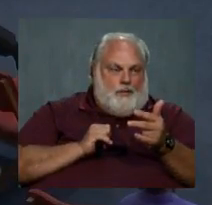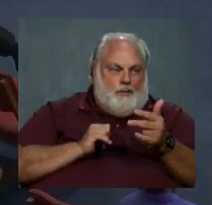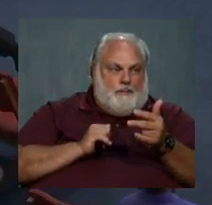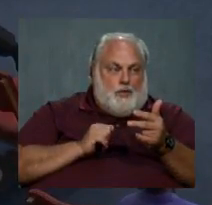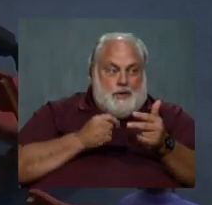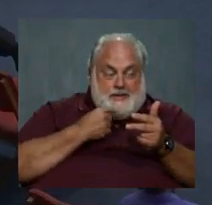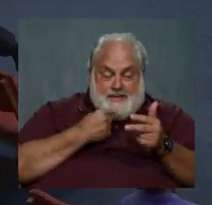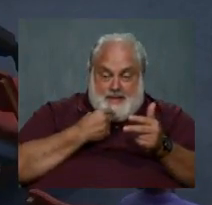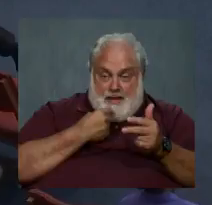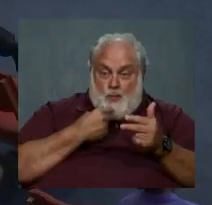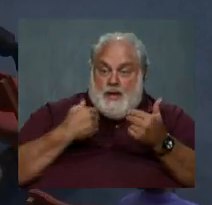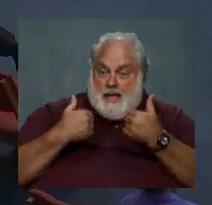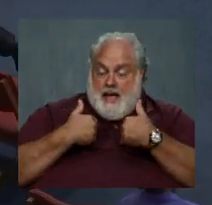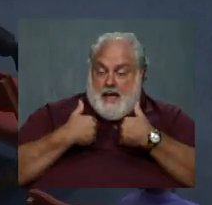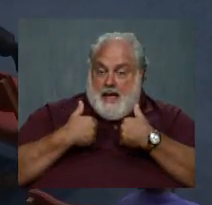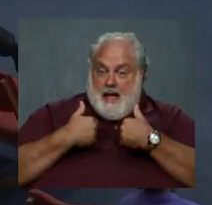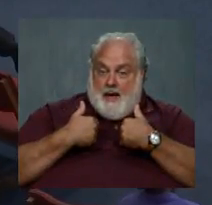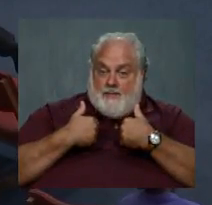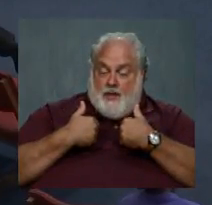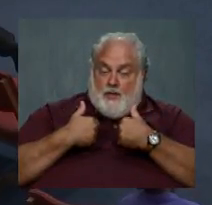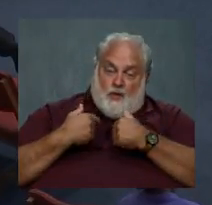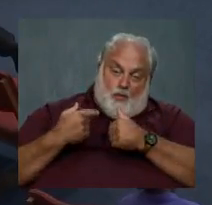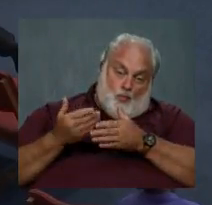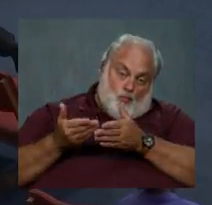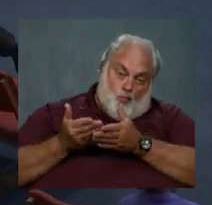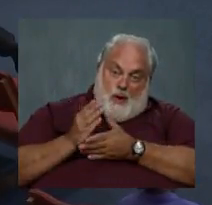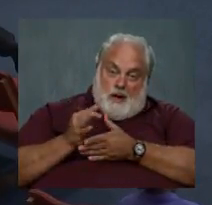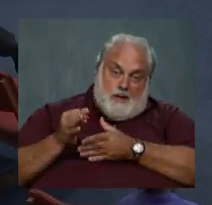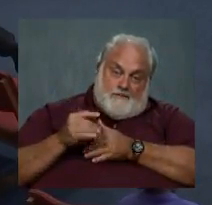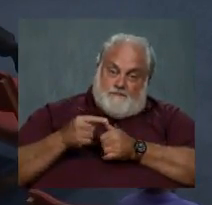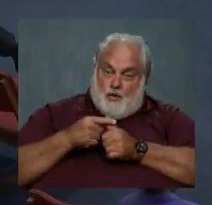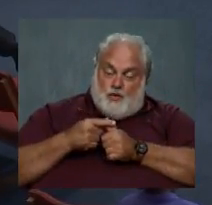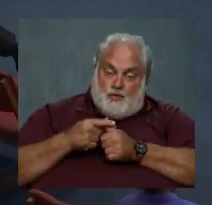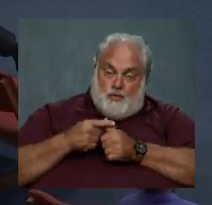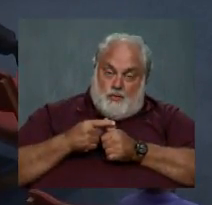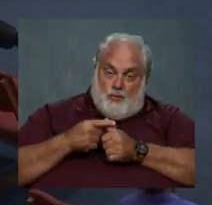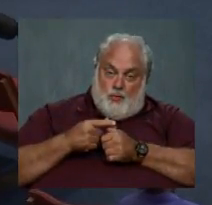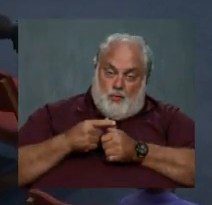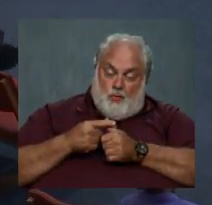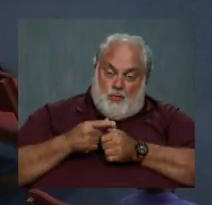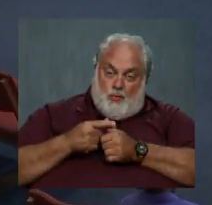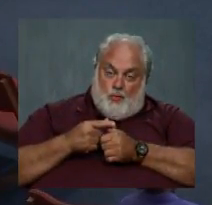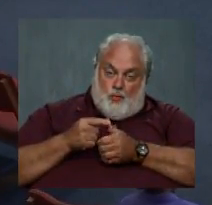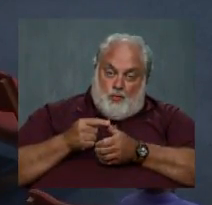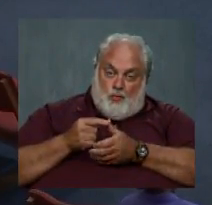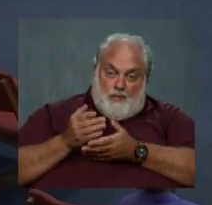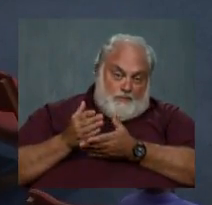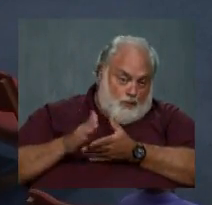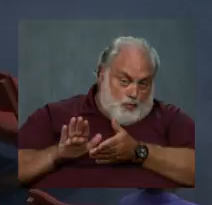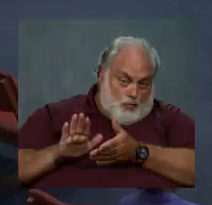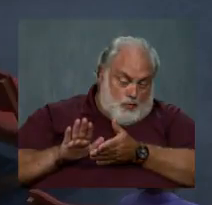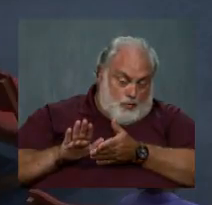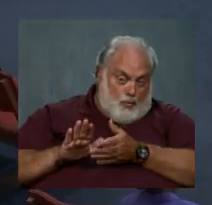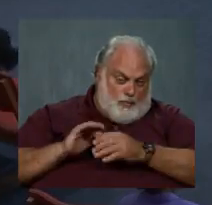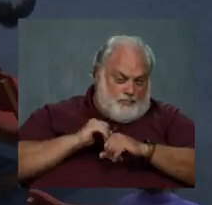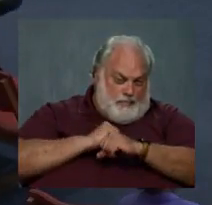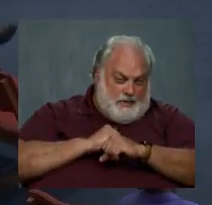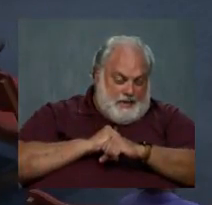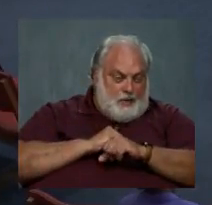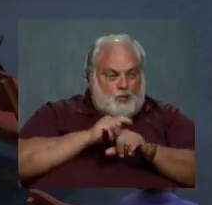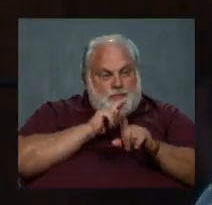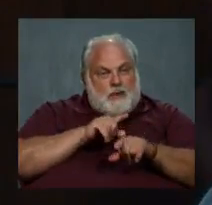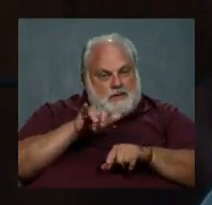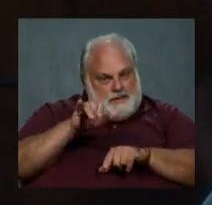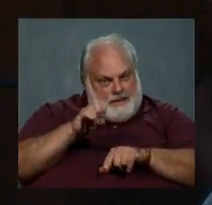saying is that we've got the option and so, and a right of first refusal, so we are protected. That is correct. Okay. Director